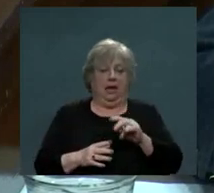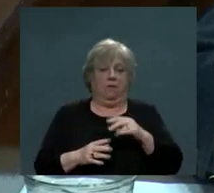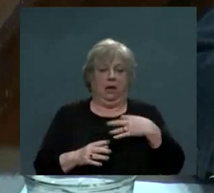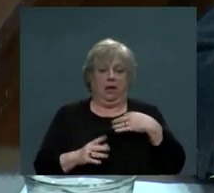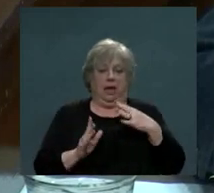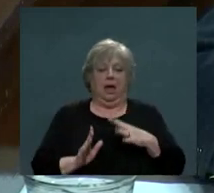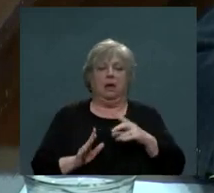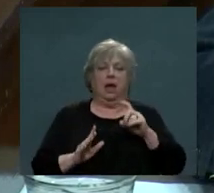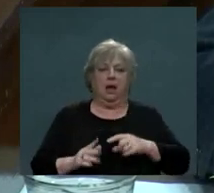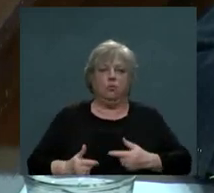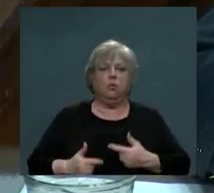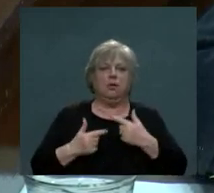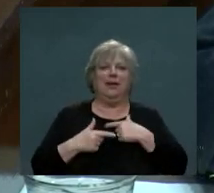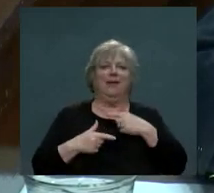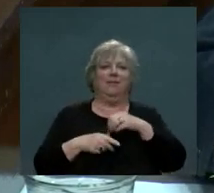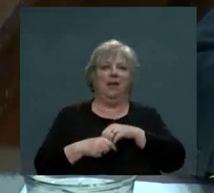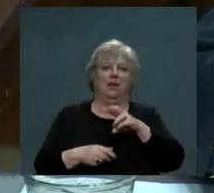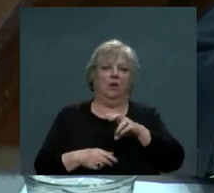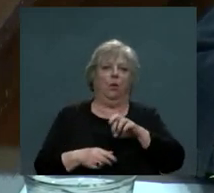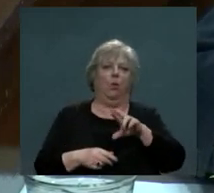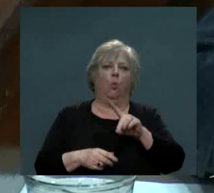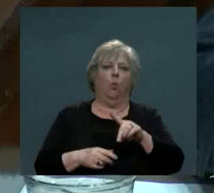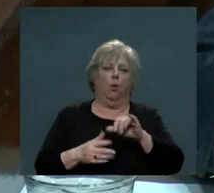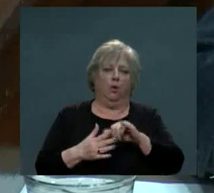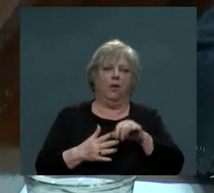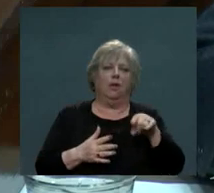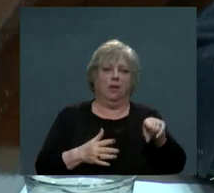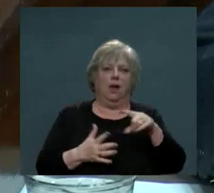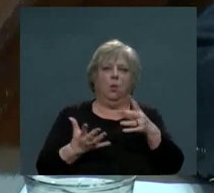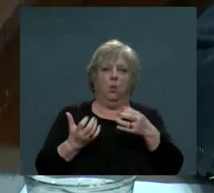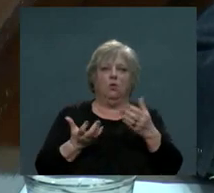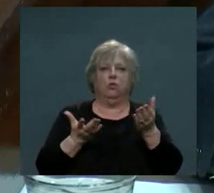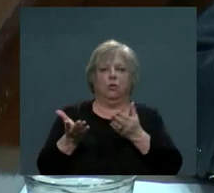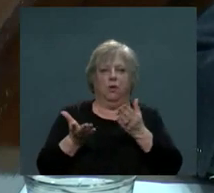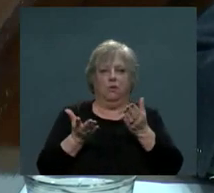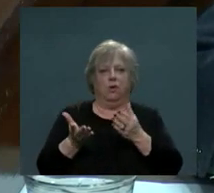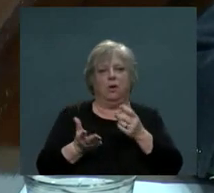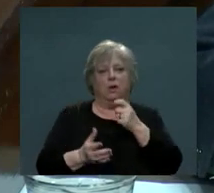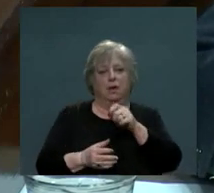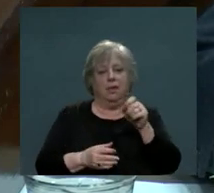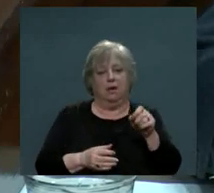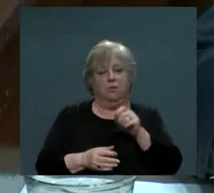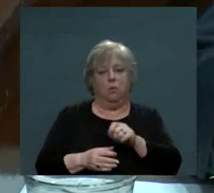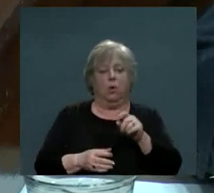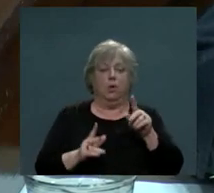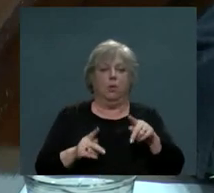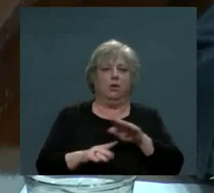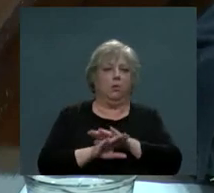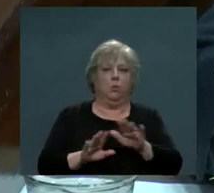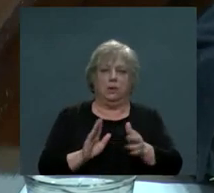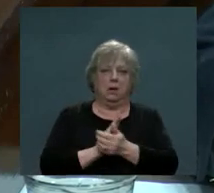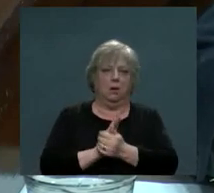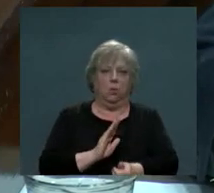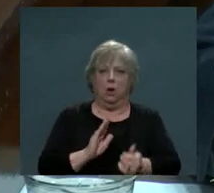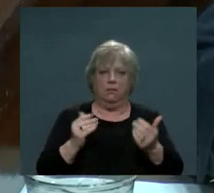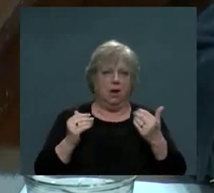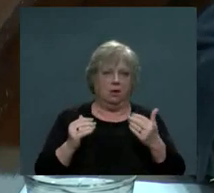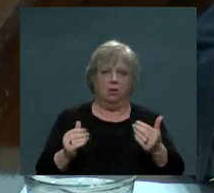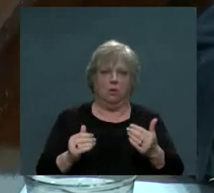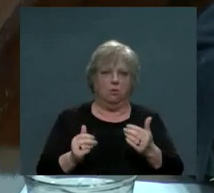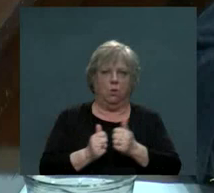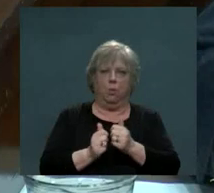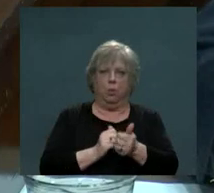has to be a resident of the ward that they wish to serve, and therefore this person was not qualified to go